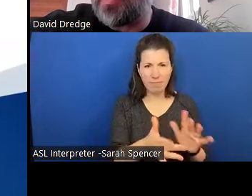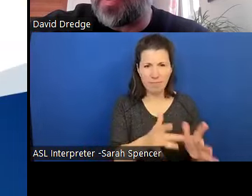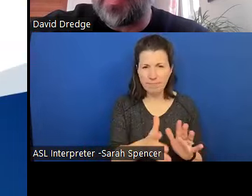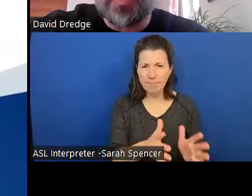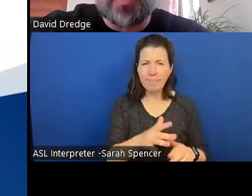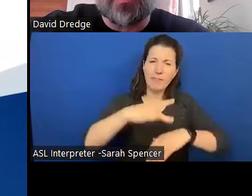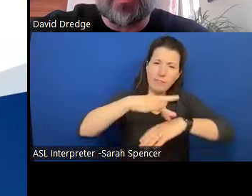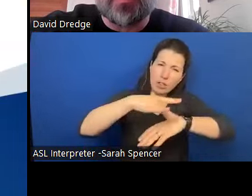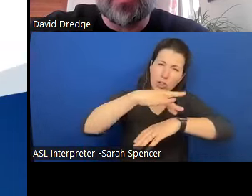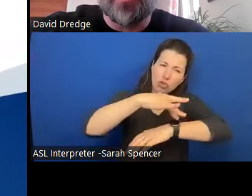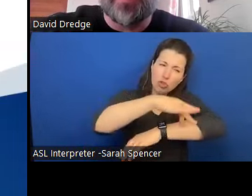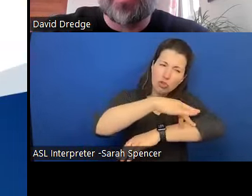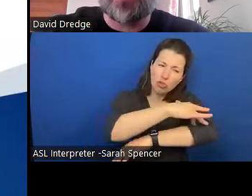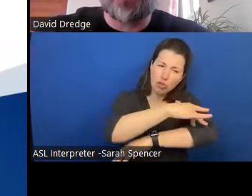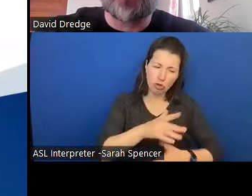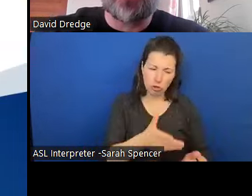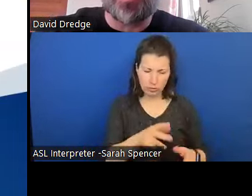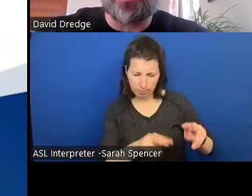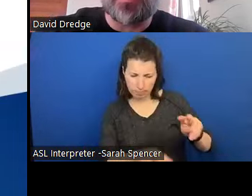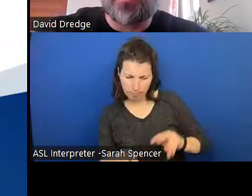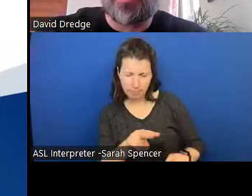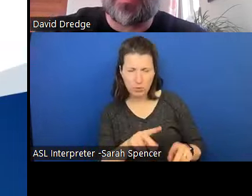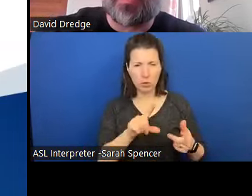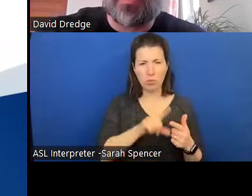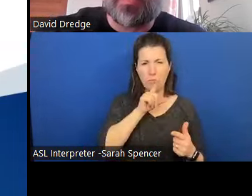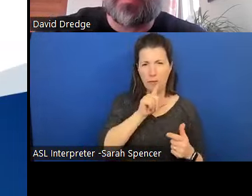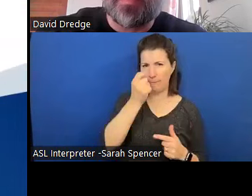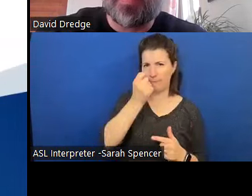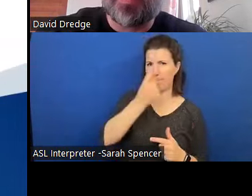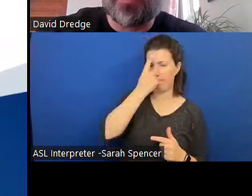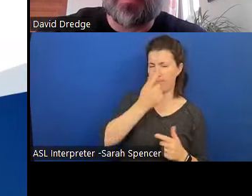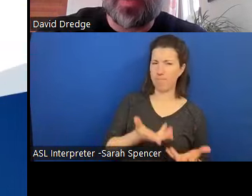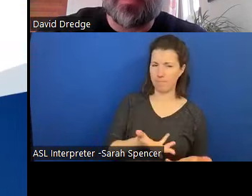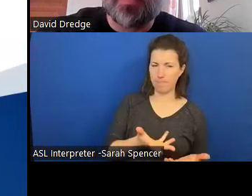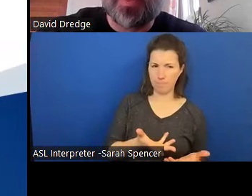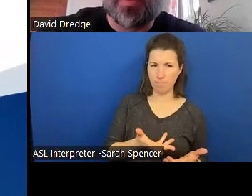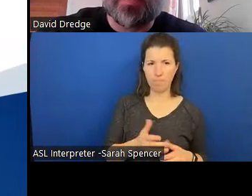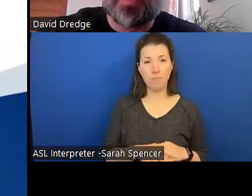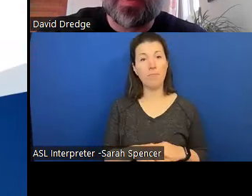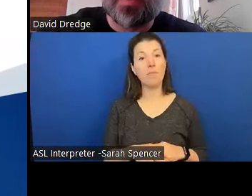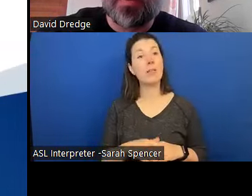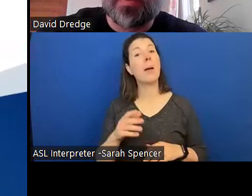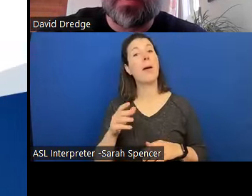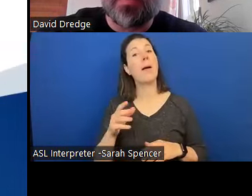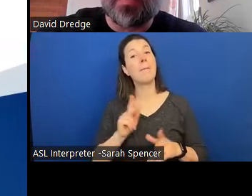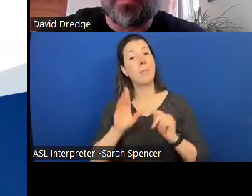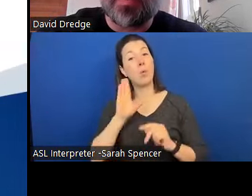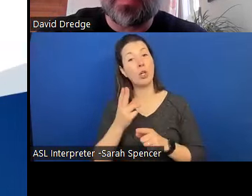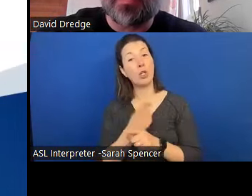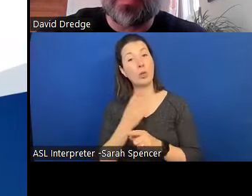what's normal and what's not normal. So these are some things. People use this term W sitting. If you see this kid